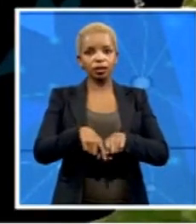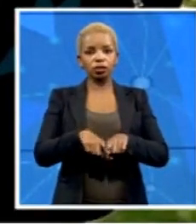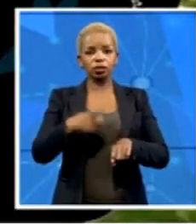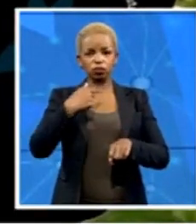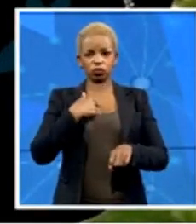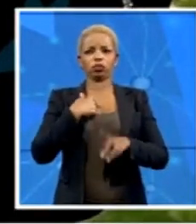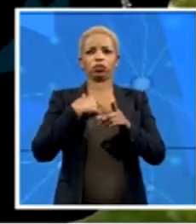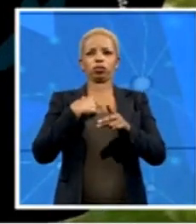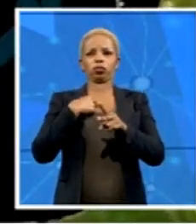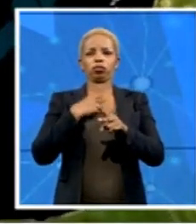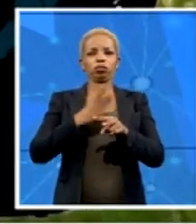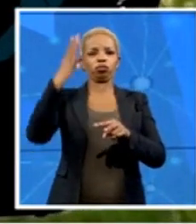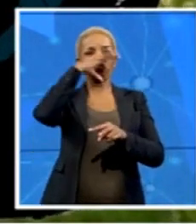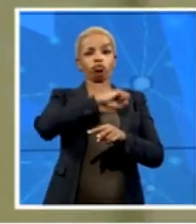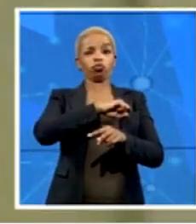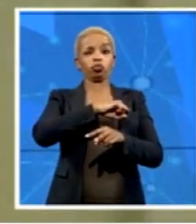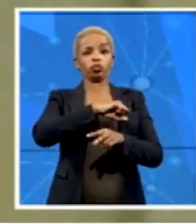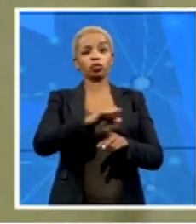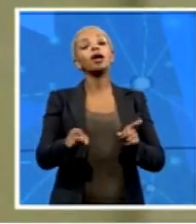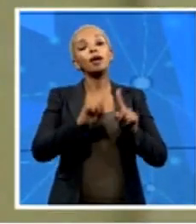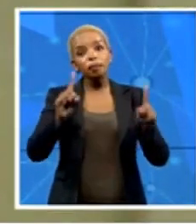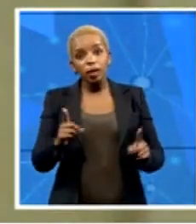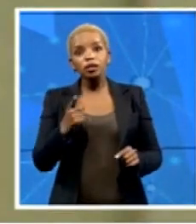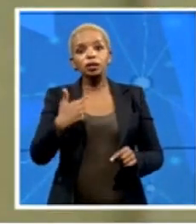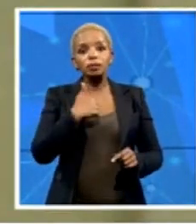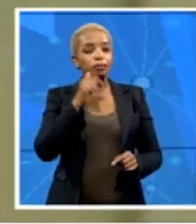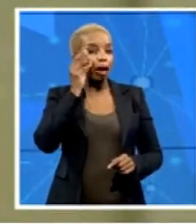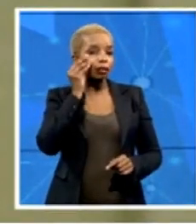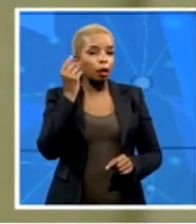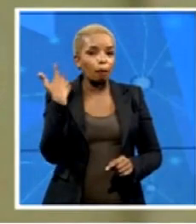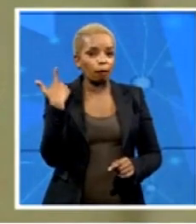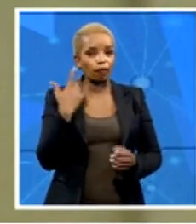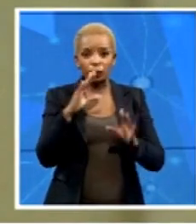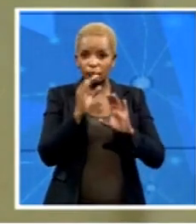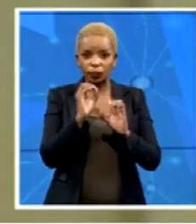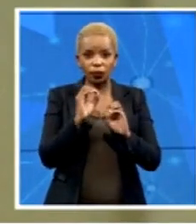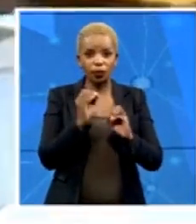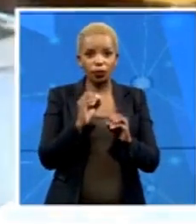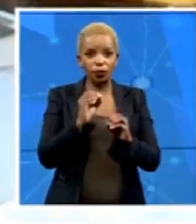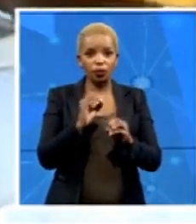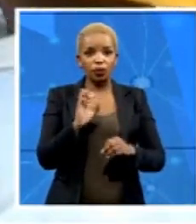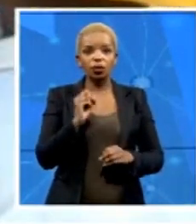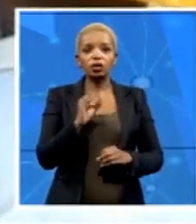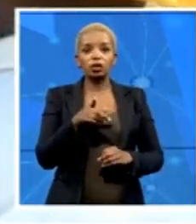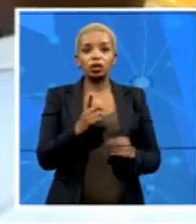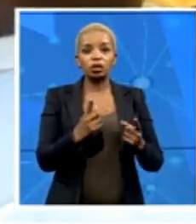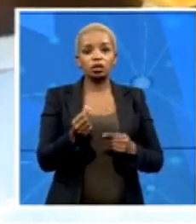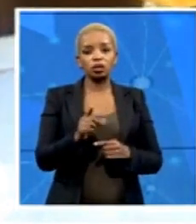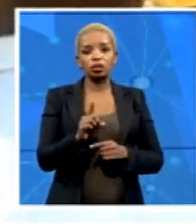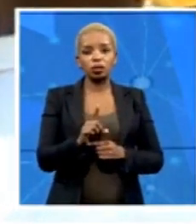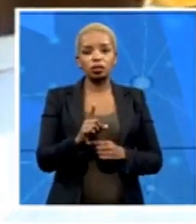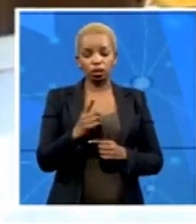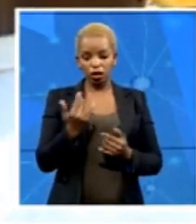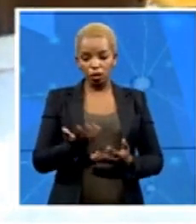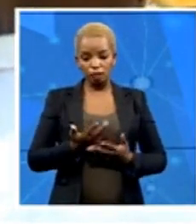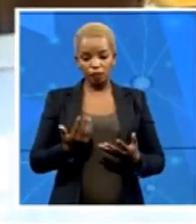It's really not a pleasant experience. They stick the, I can't even think of the word now, like right up your nostril